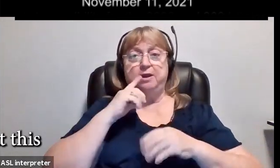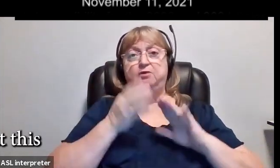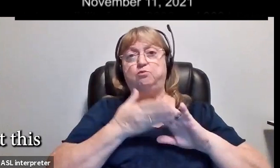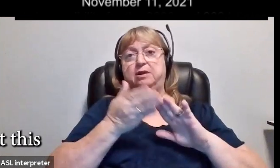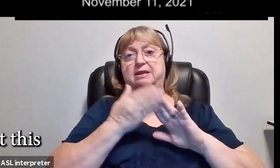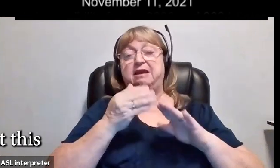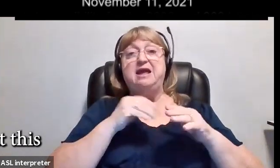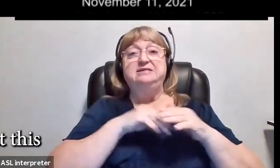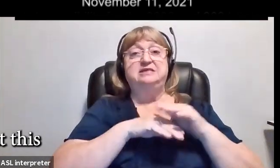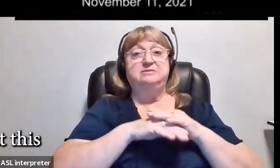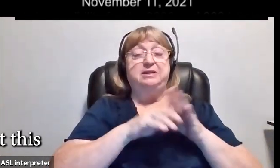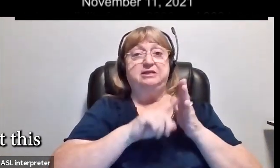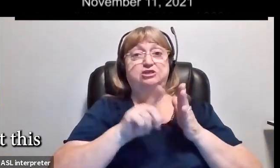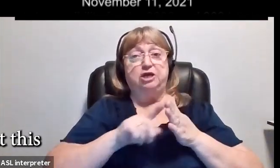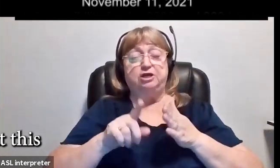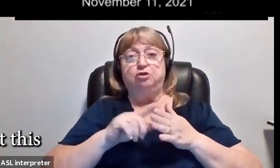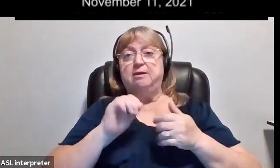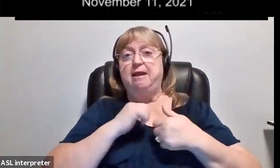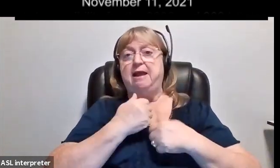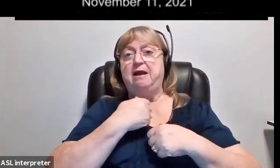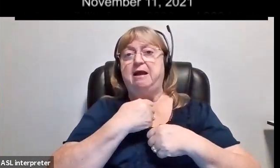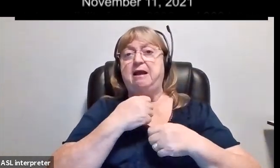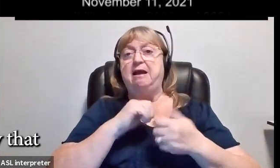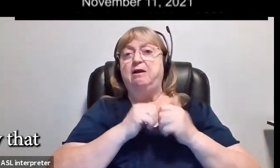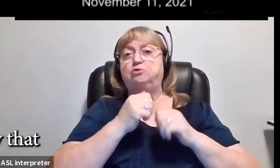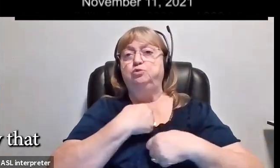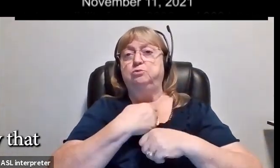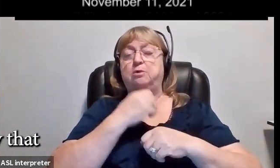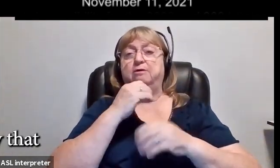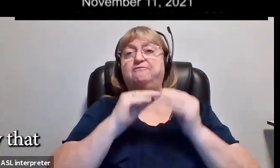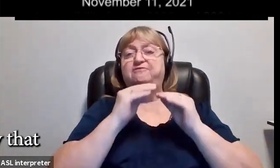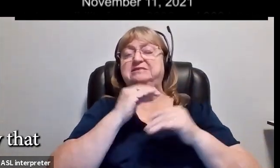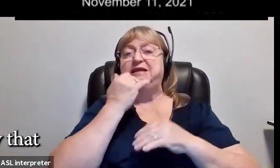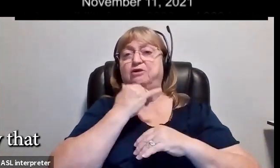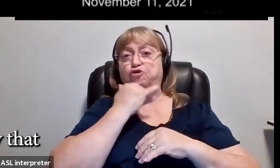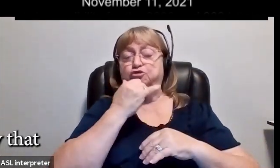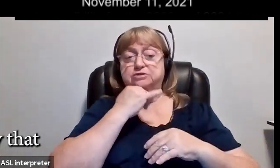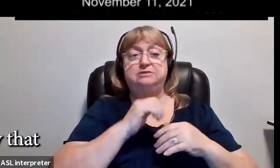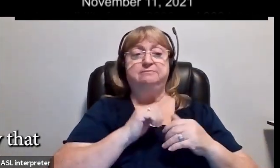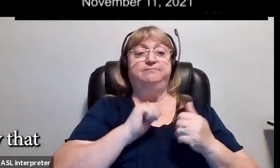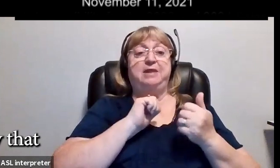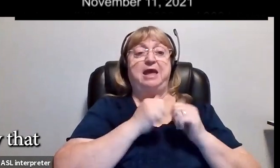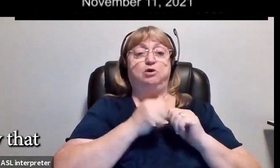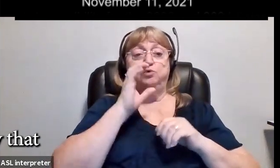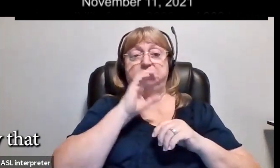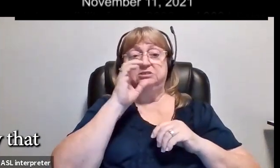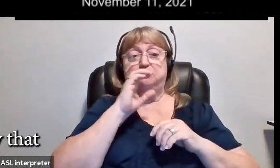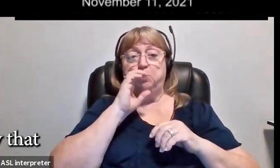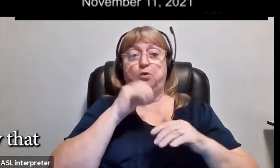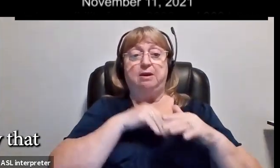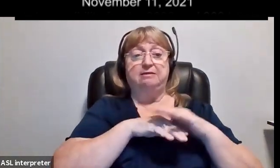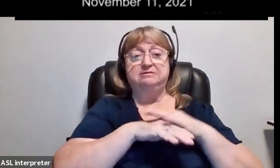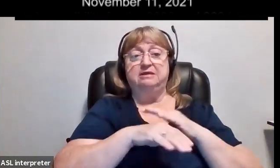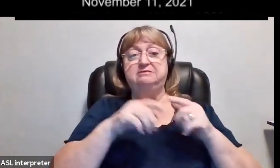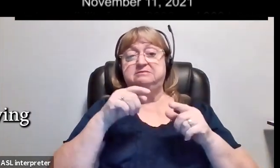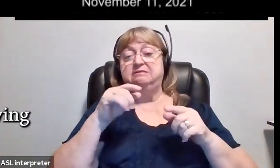how to correct for errors, and that'll be embedded in throughout this, this presentation, how to export that as a PDF in a way